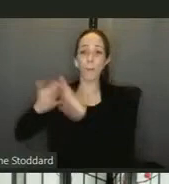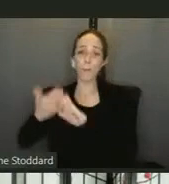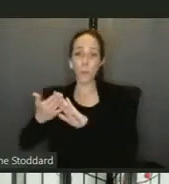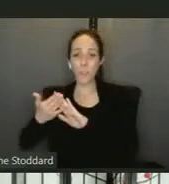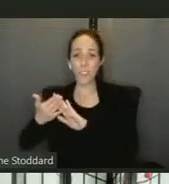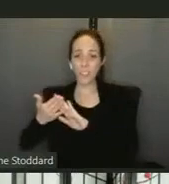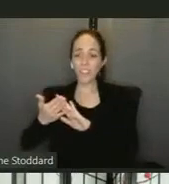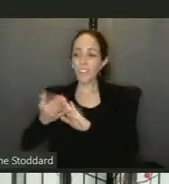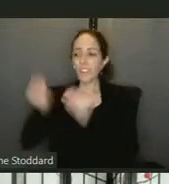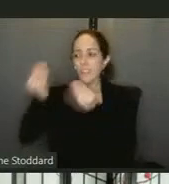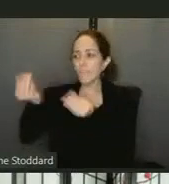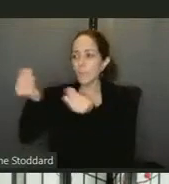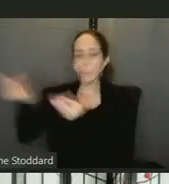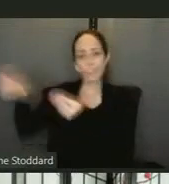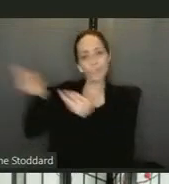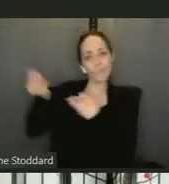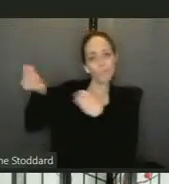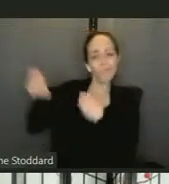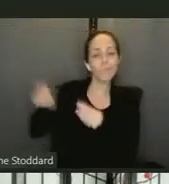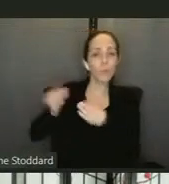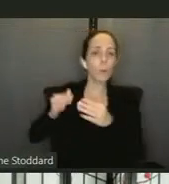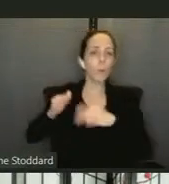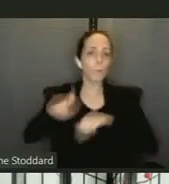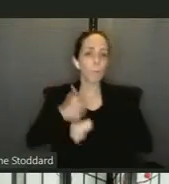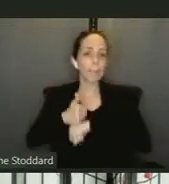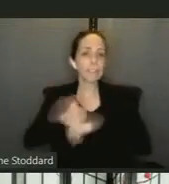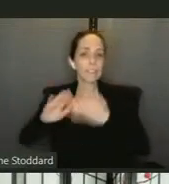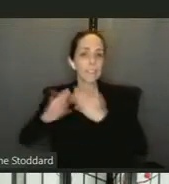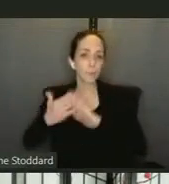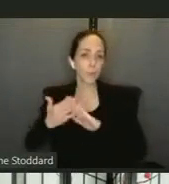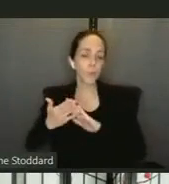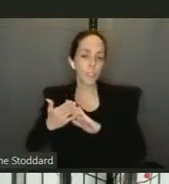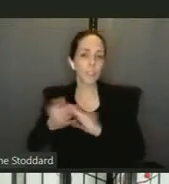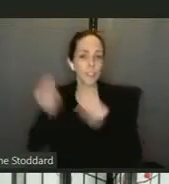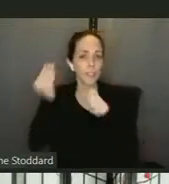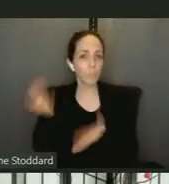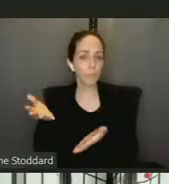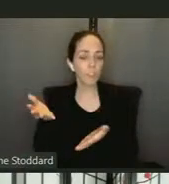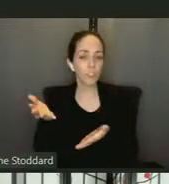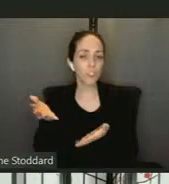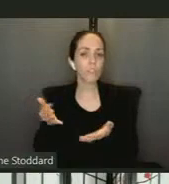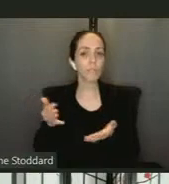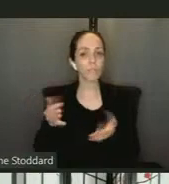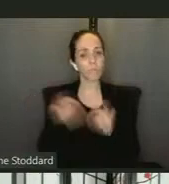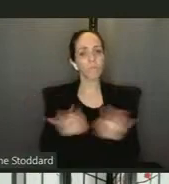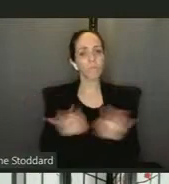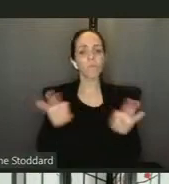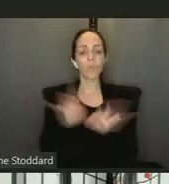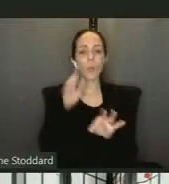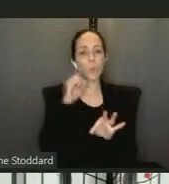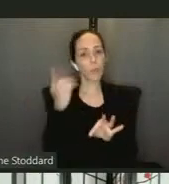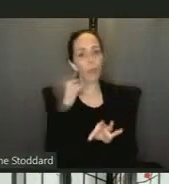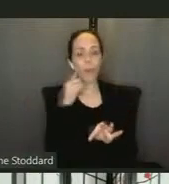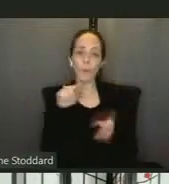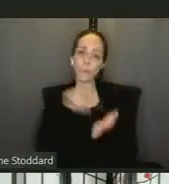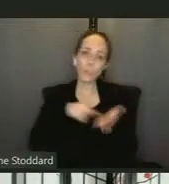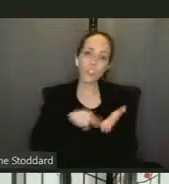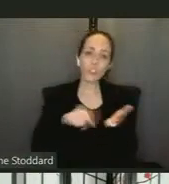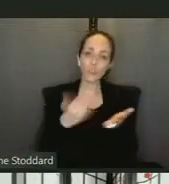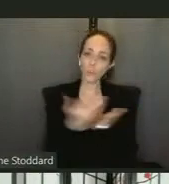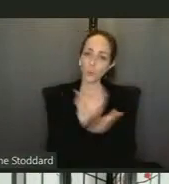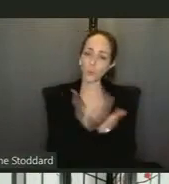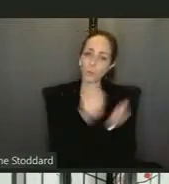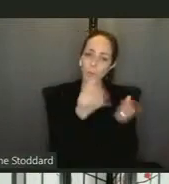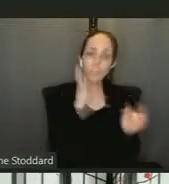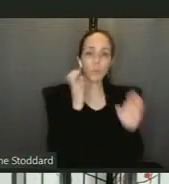community-driven, ensuring that we're pivoting, we're adjusting, and we are innovating during these times that we find ourselves in. As we